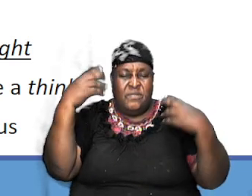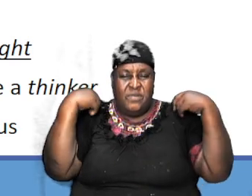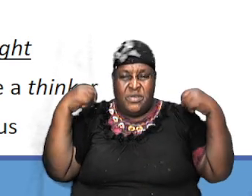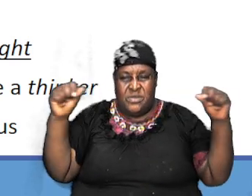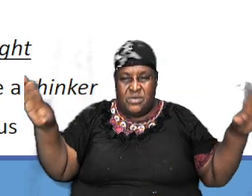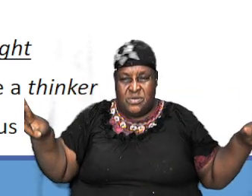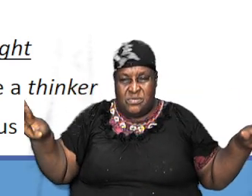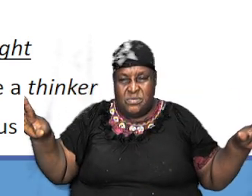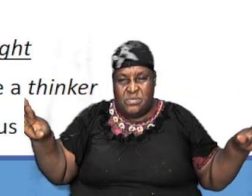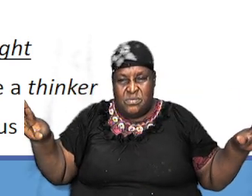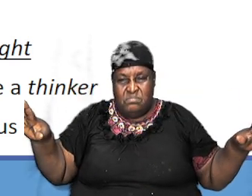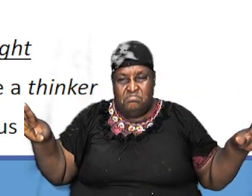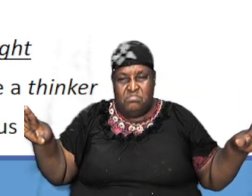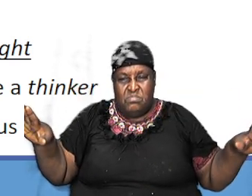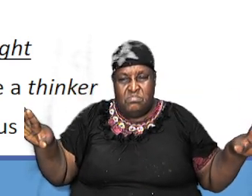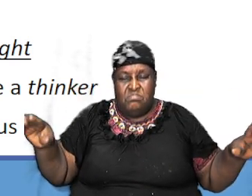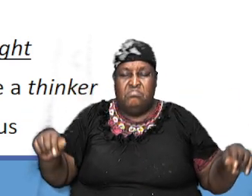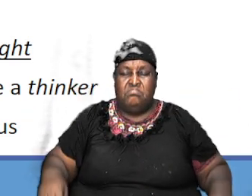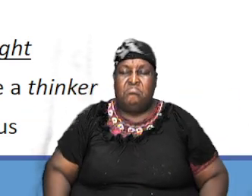the scripture well.